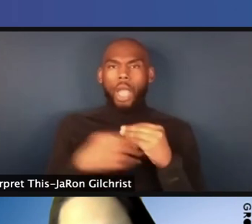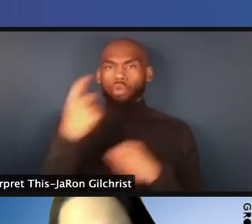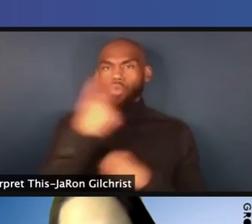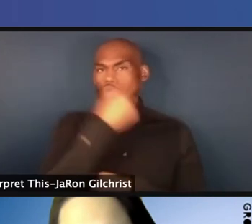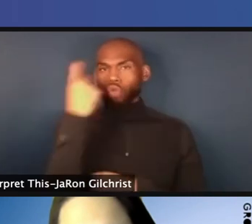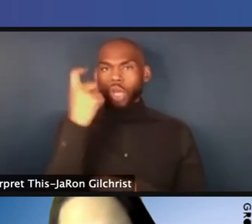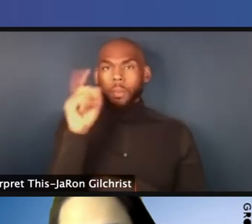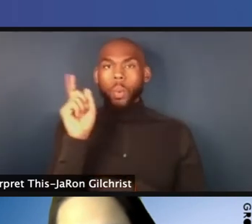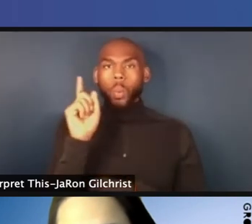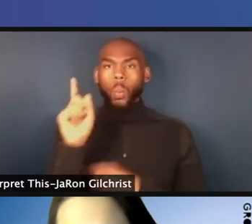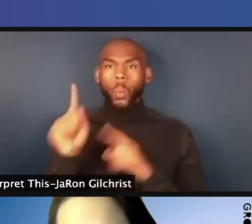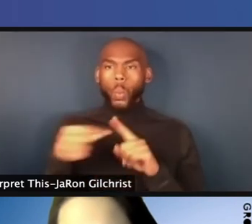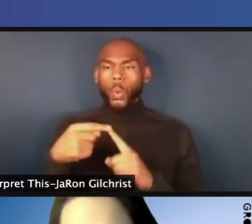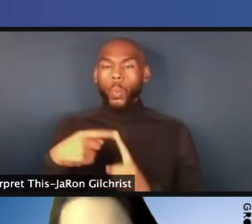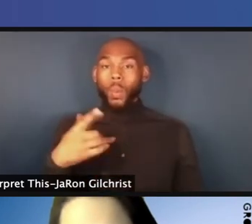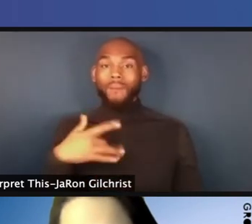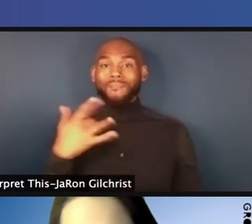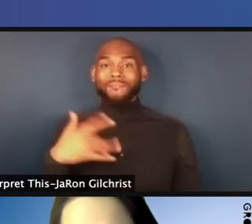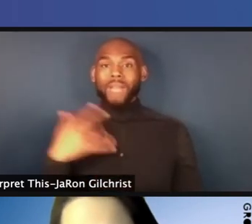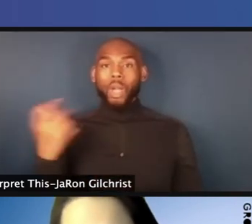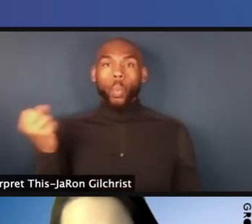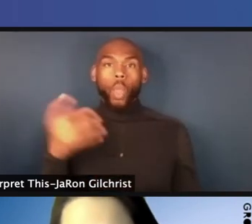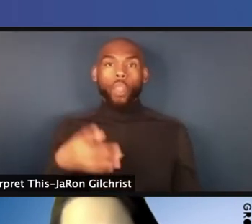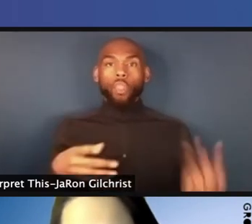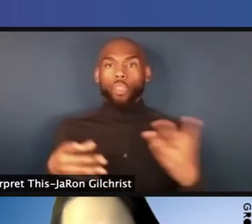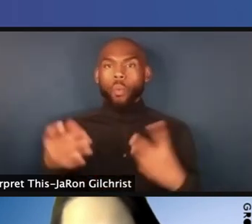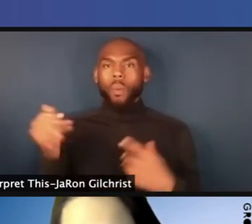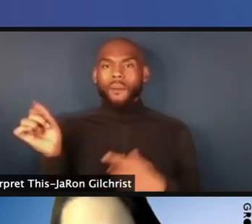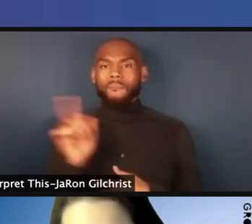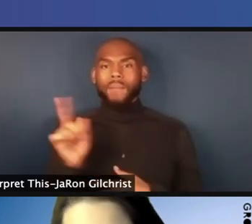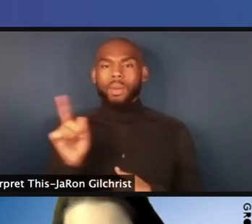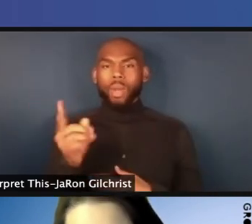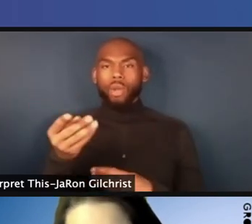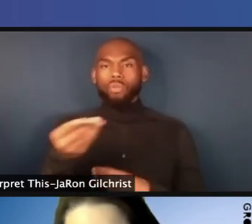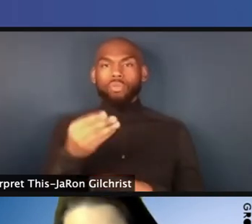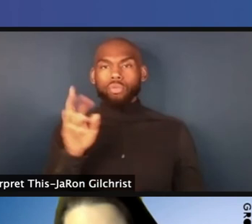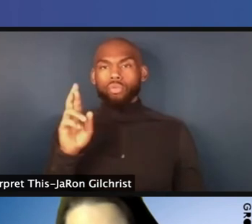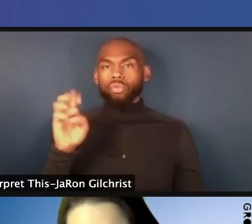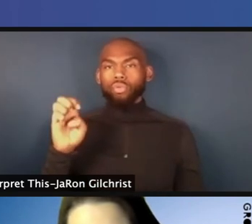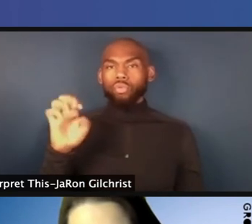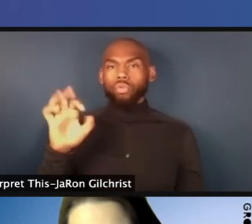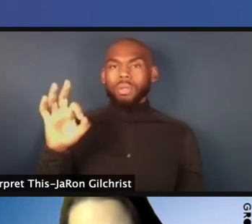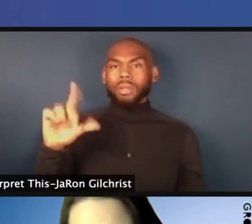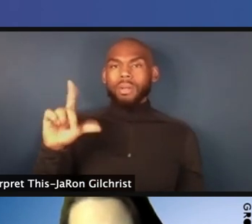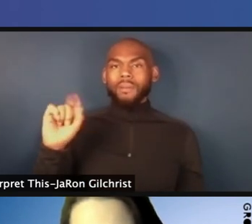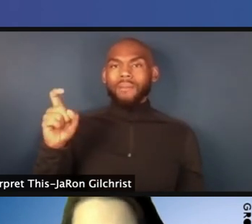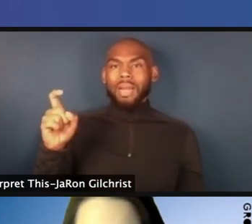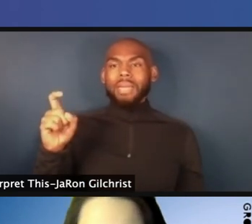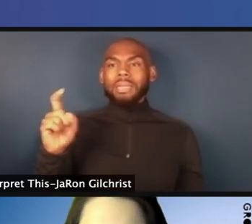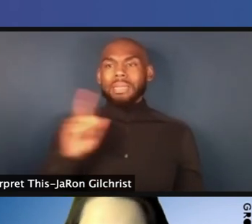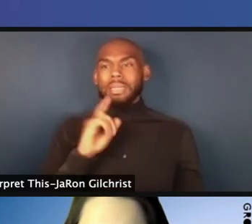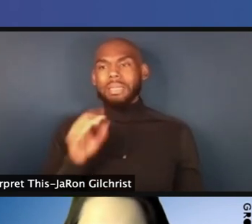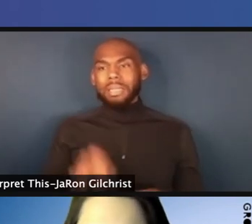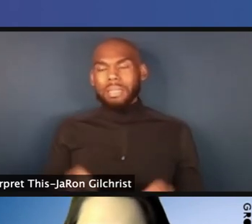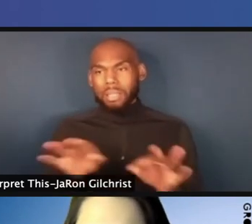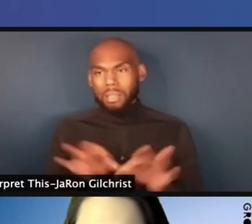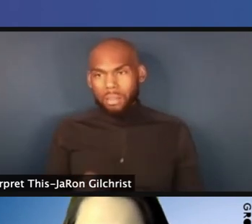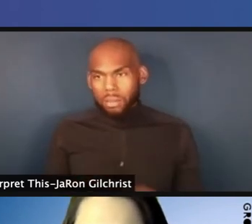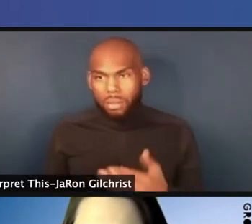feelings everywhere. So reflexivity is key. And I think like something else I want to add in there is also